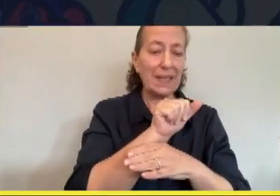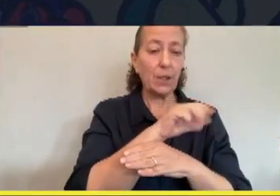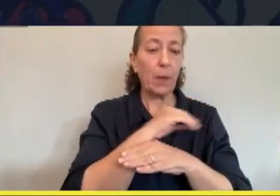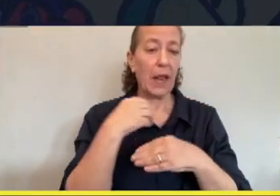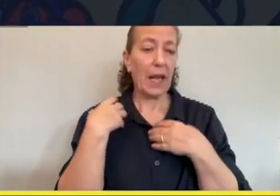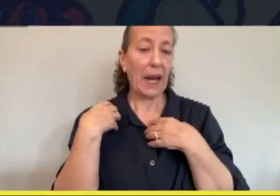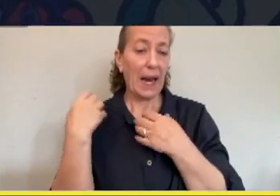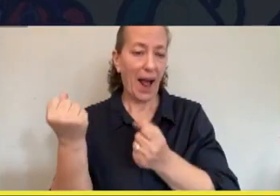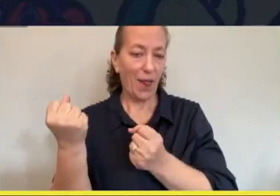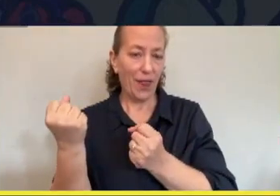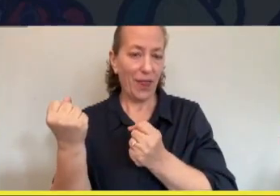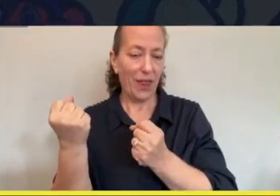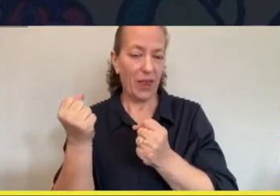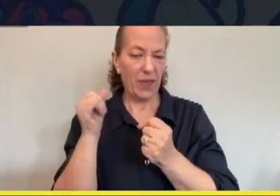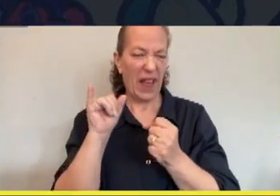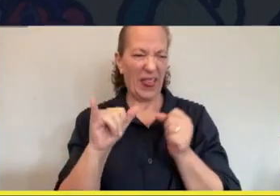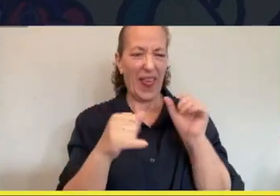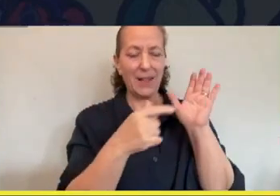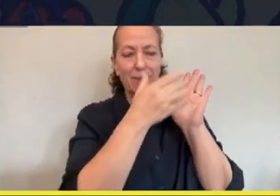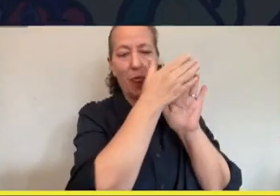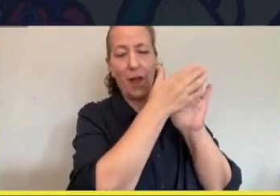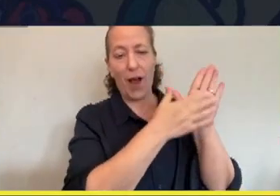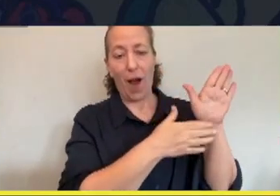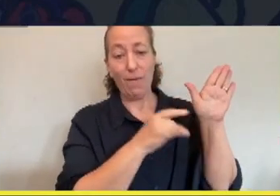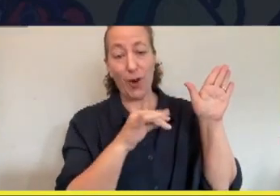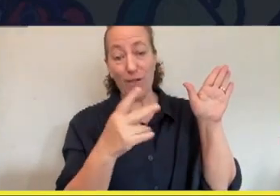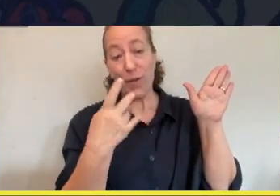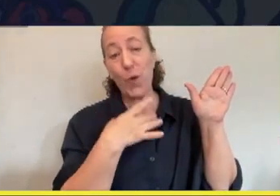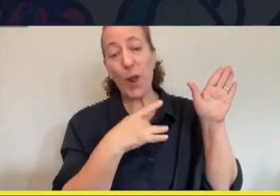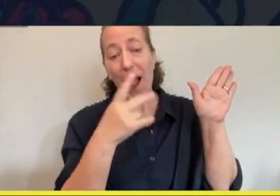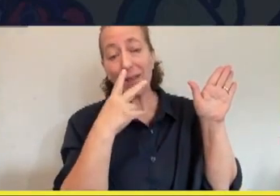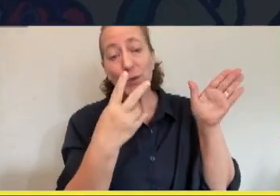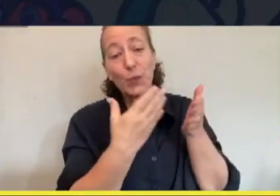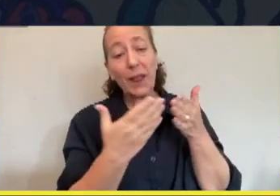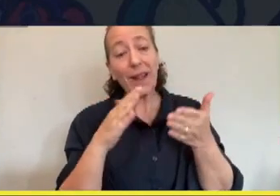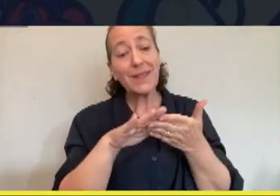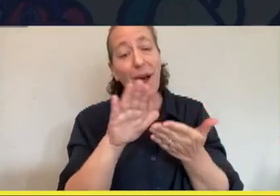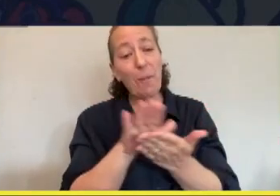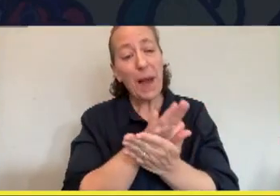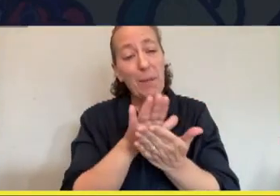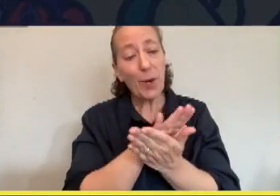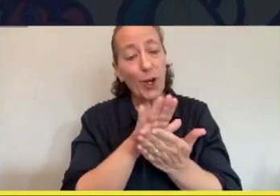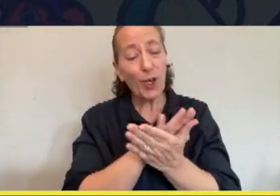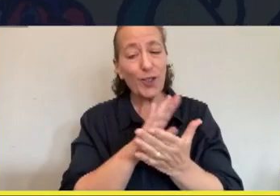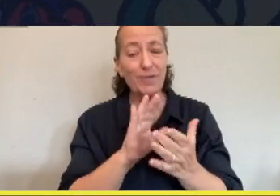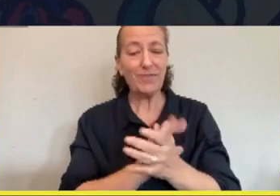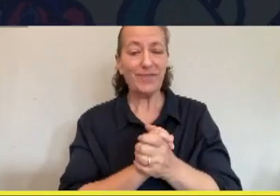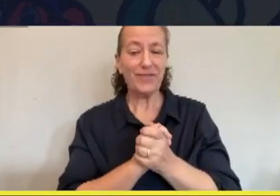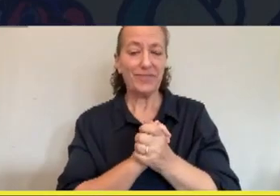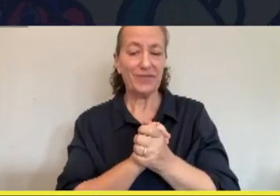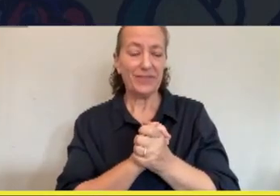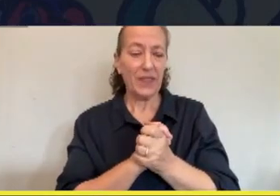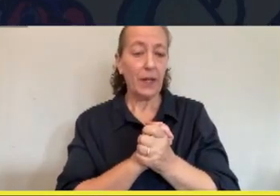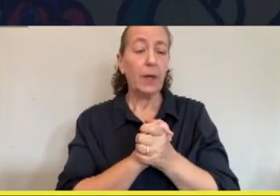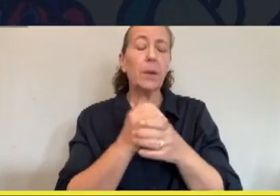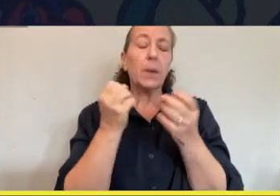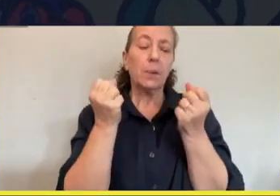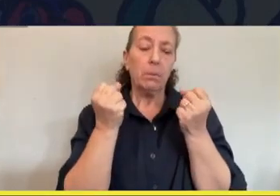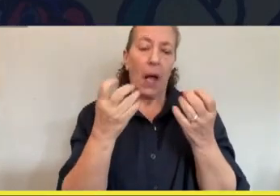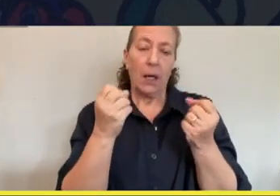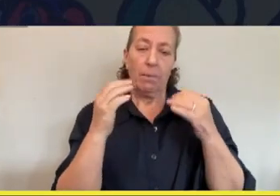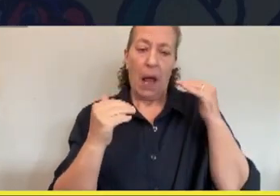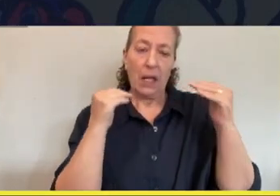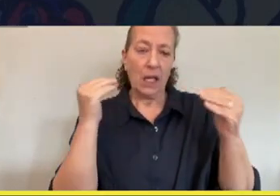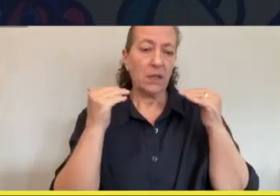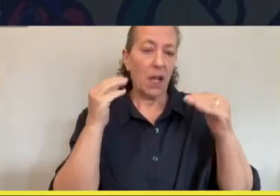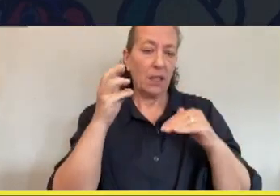for those of you who still like to see things on paper. About 1 in 4 US adults and 2 in 5 adults ages 65 and older have